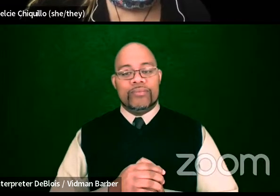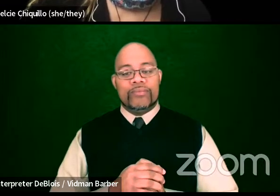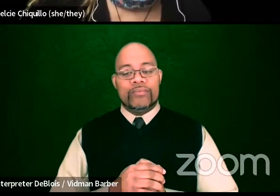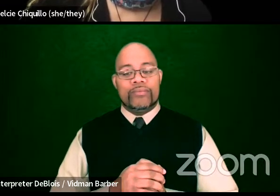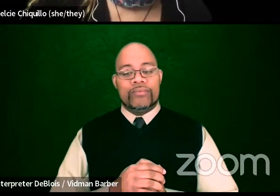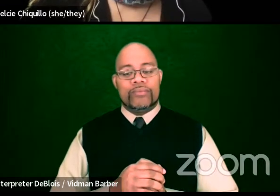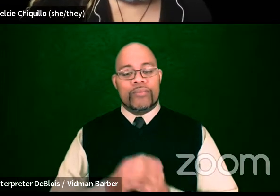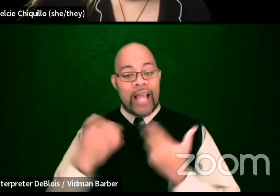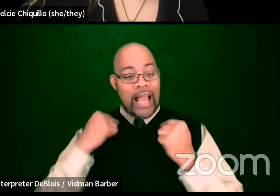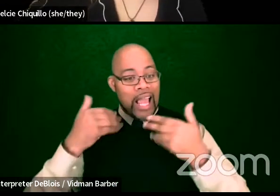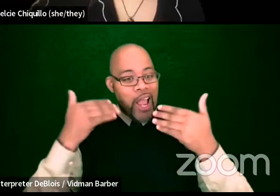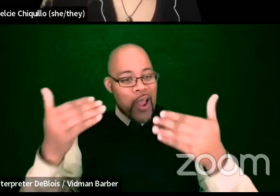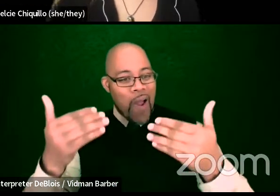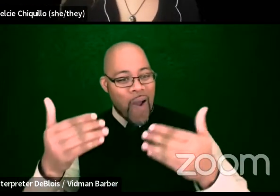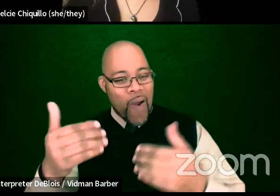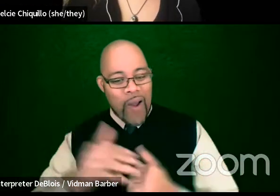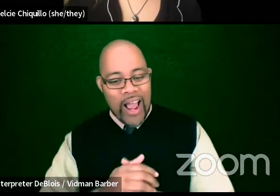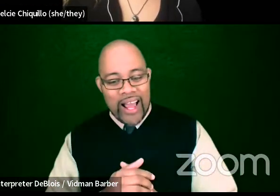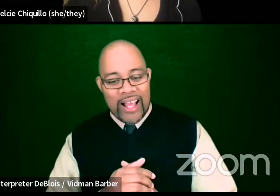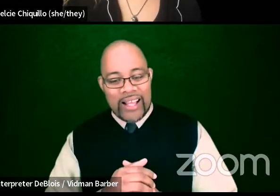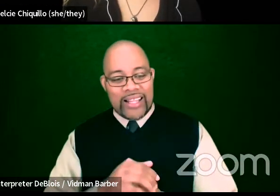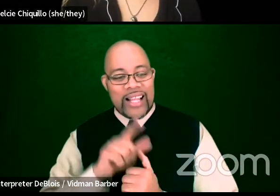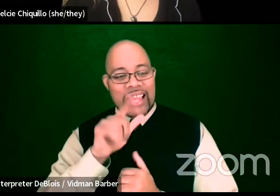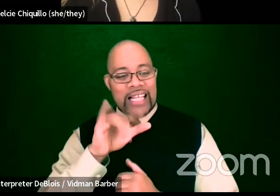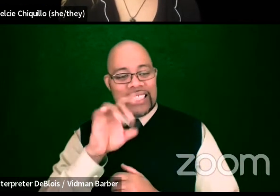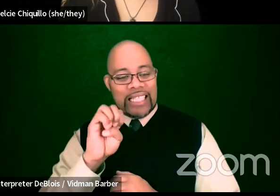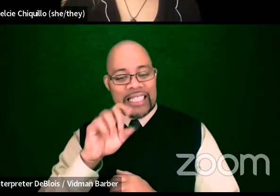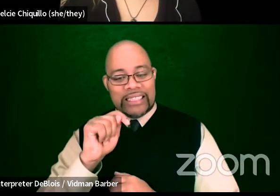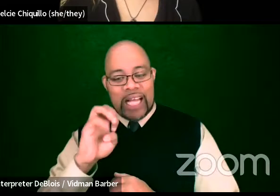I can go. Awesome.